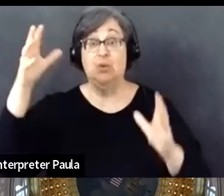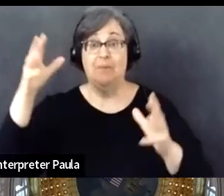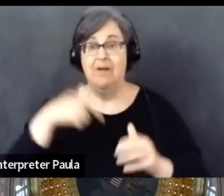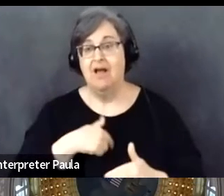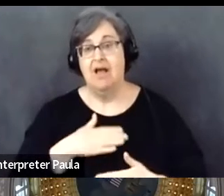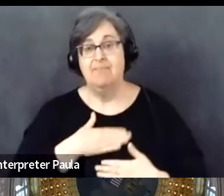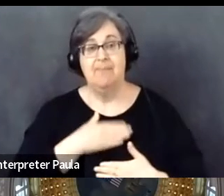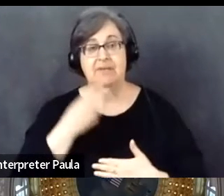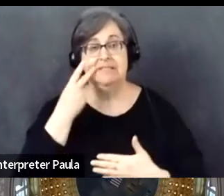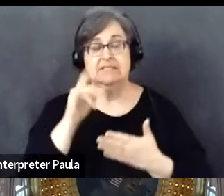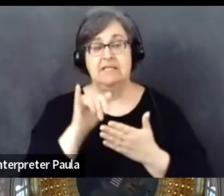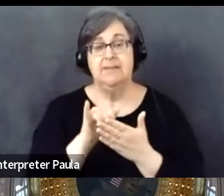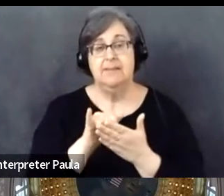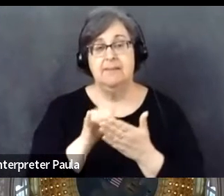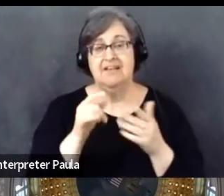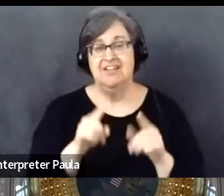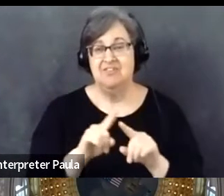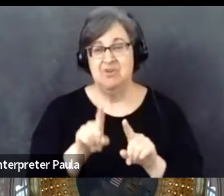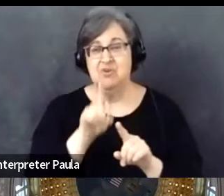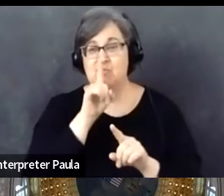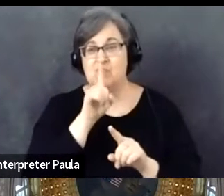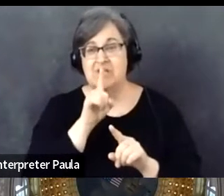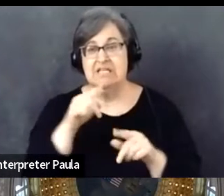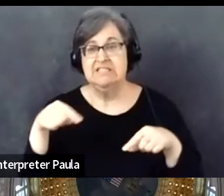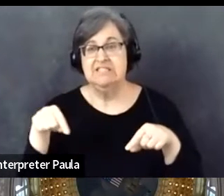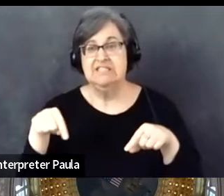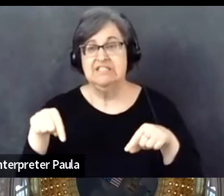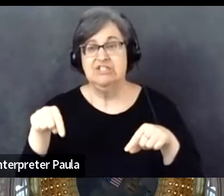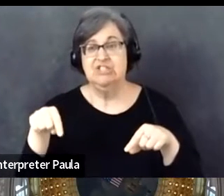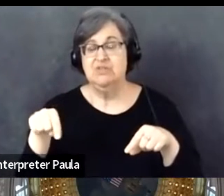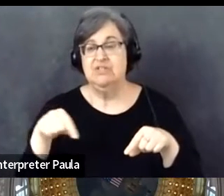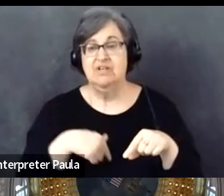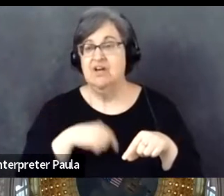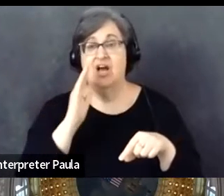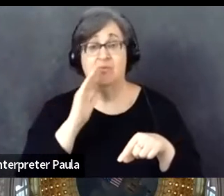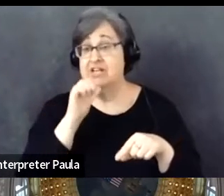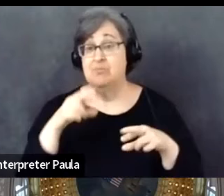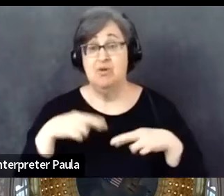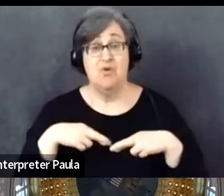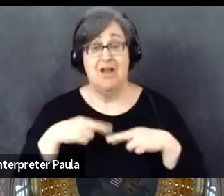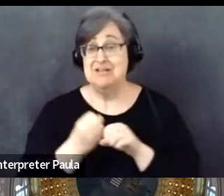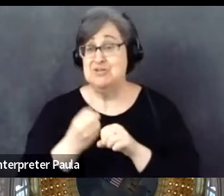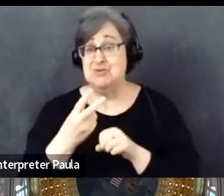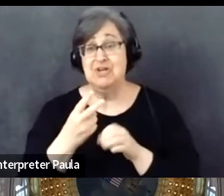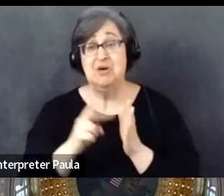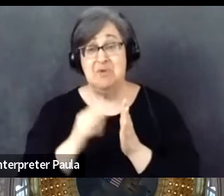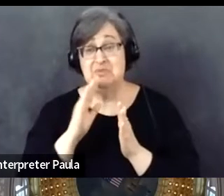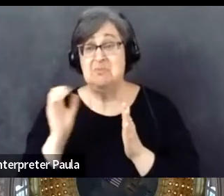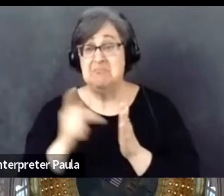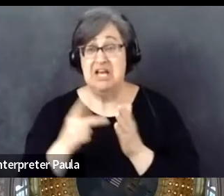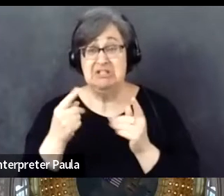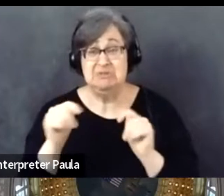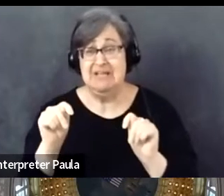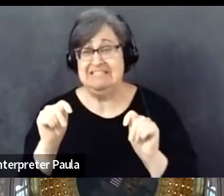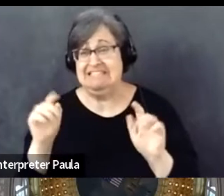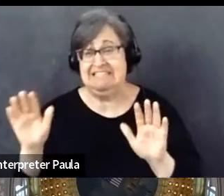happy to see that this happened, but really, really nervous because I'm not going to be retired in 2 years. So that means I'm going to be back trying to